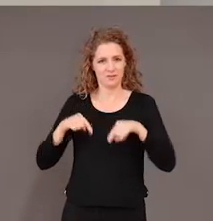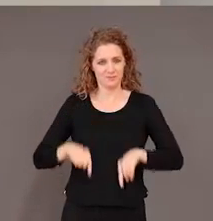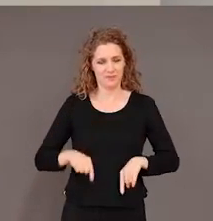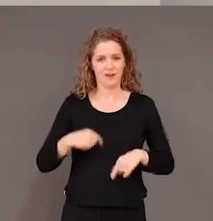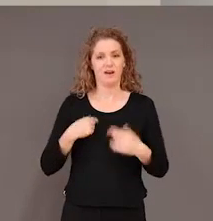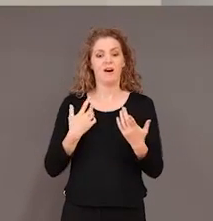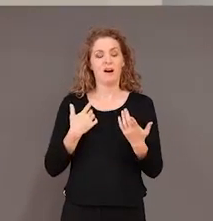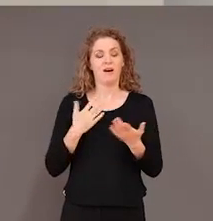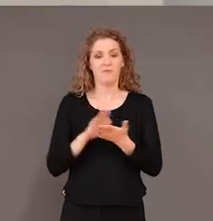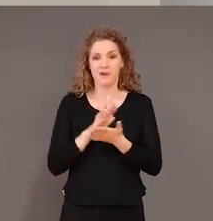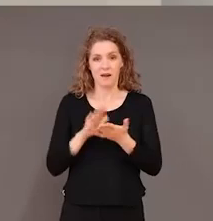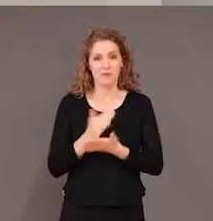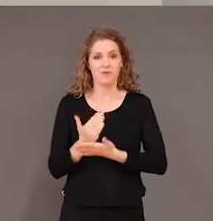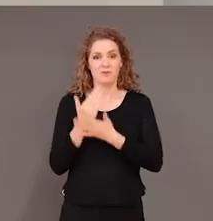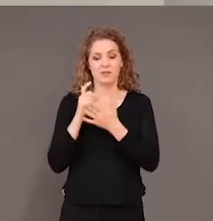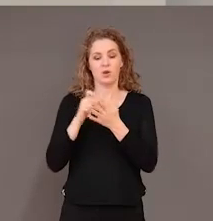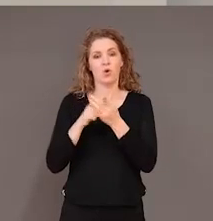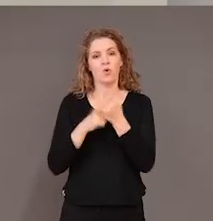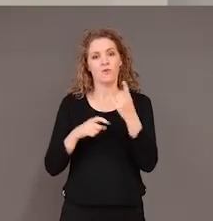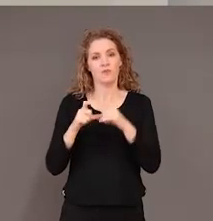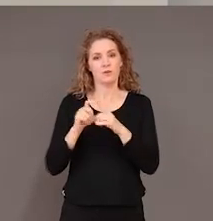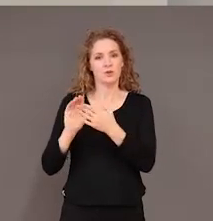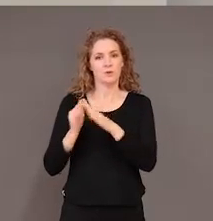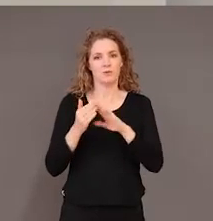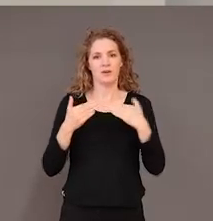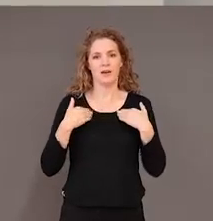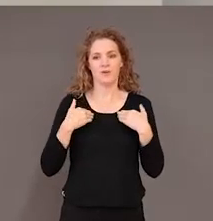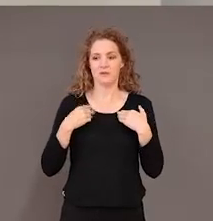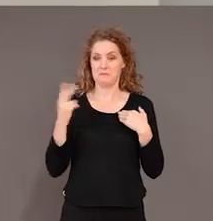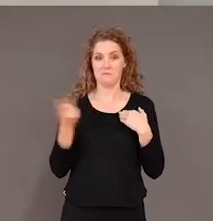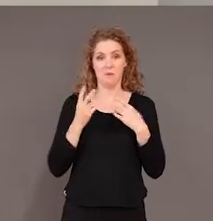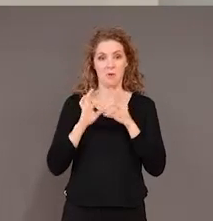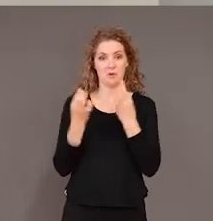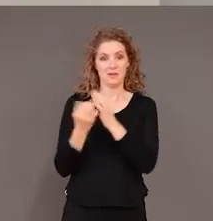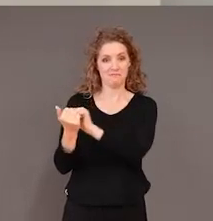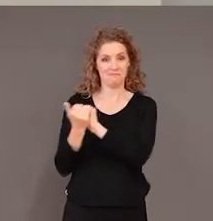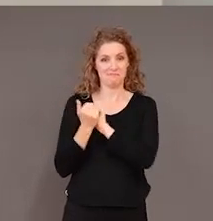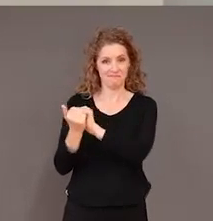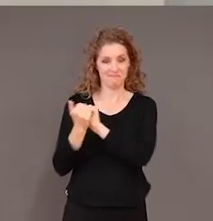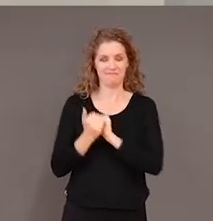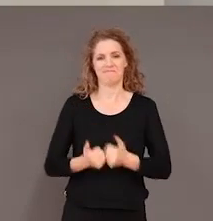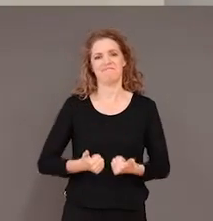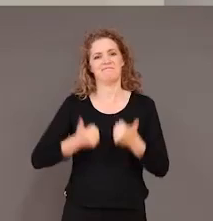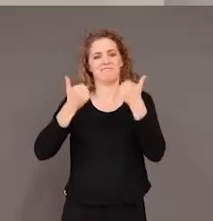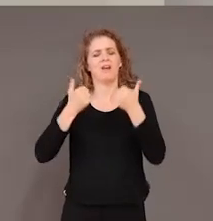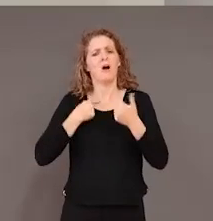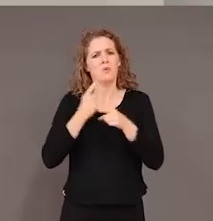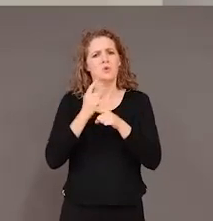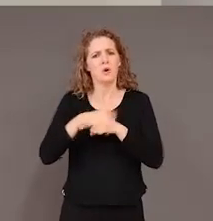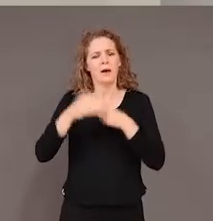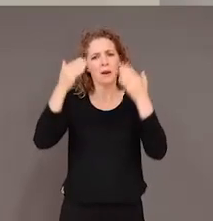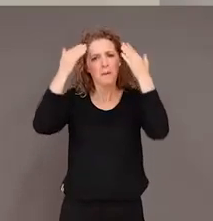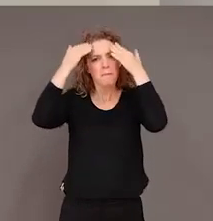represent Caulfield Community Health Service today, and it's great that our two organisations can work together in this way. I'll be speaking with you